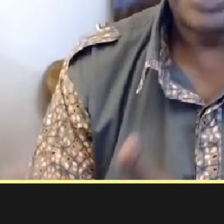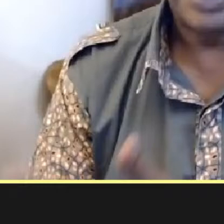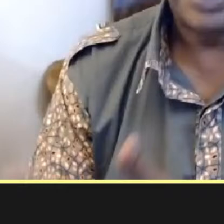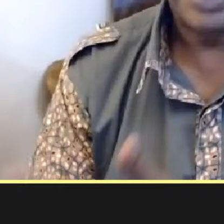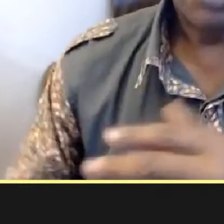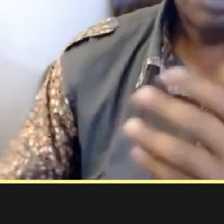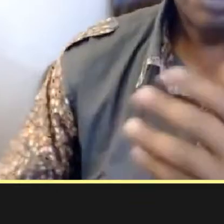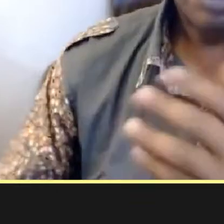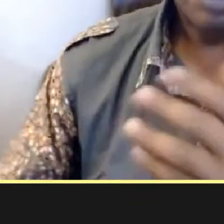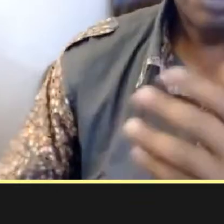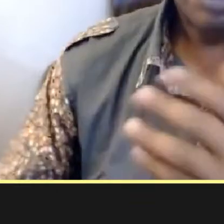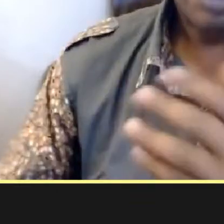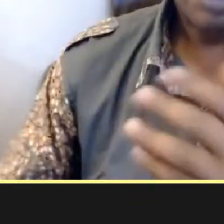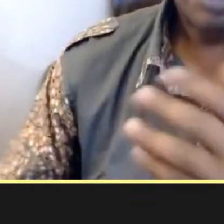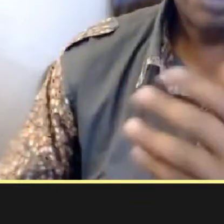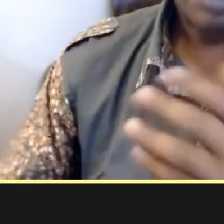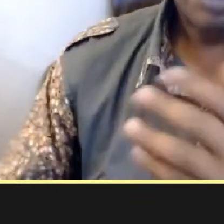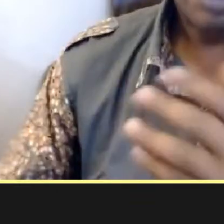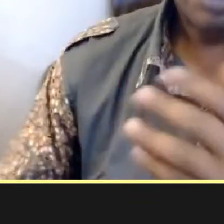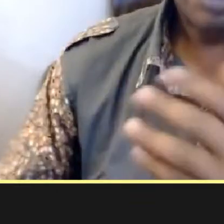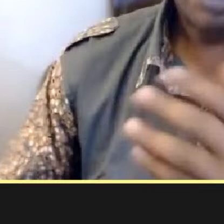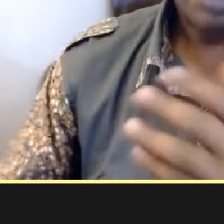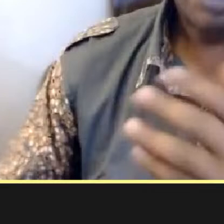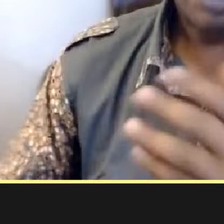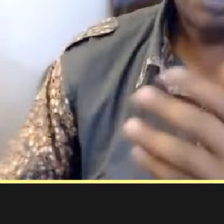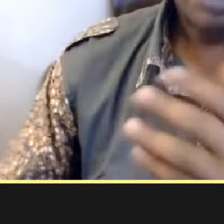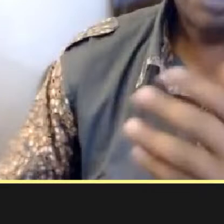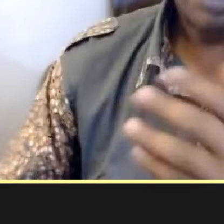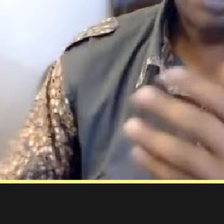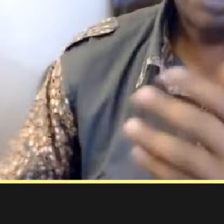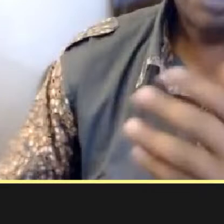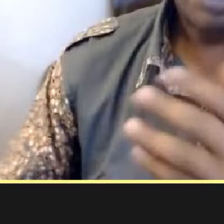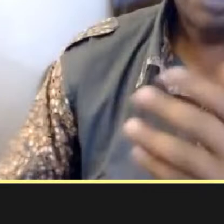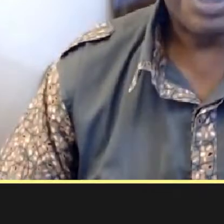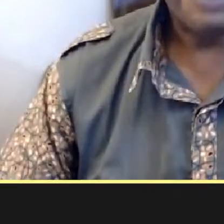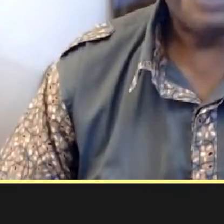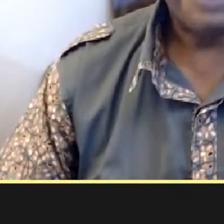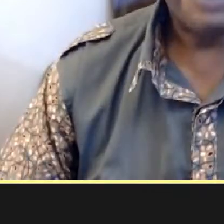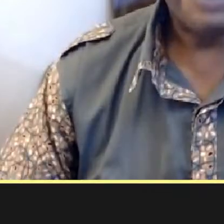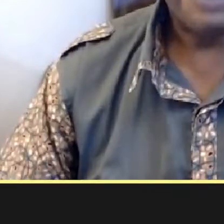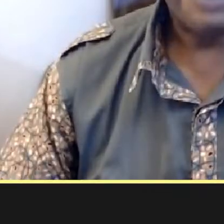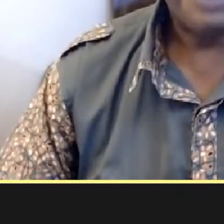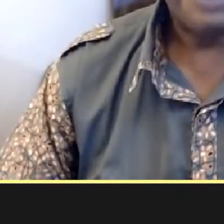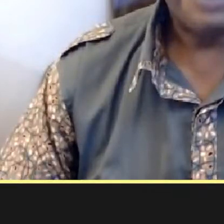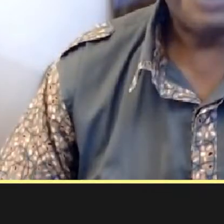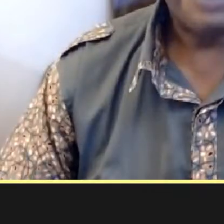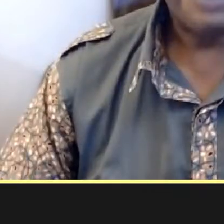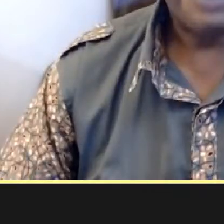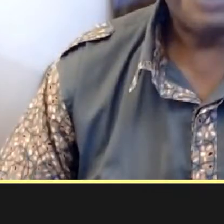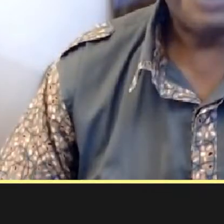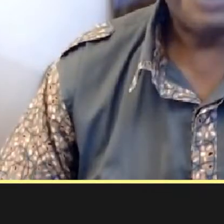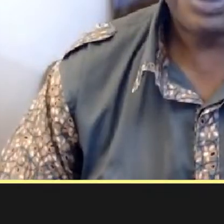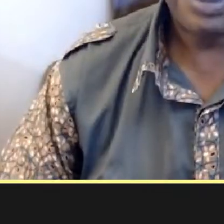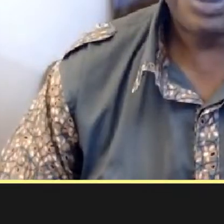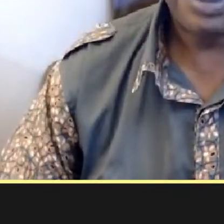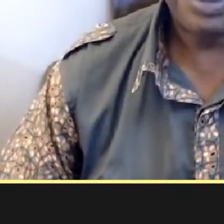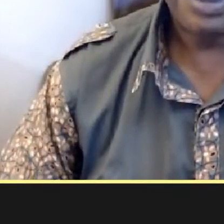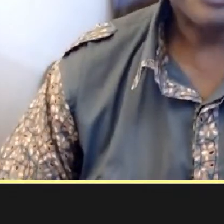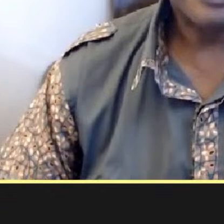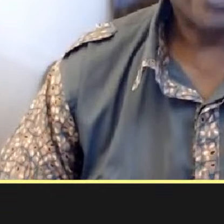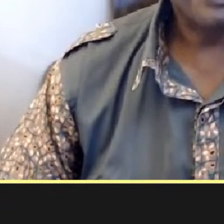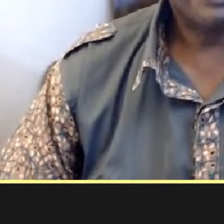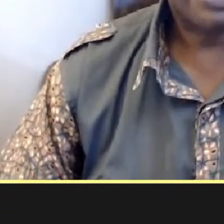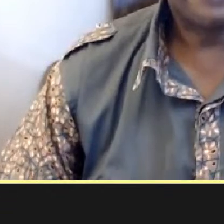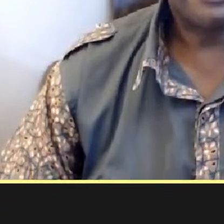internet. So I want to thank Google for not only having safety, online safety baked into their products,